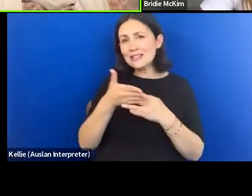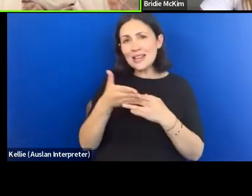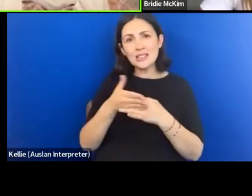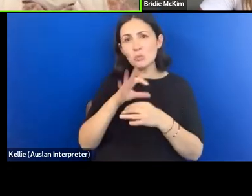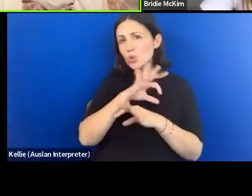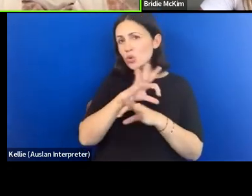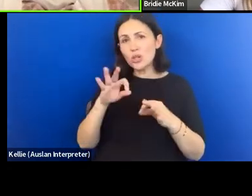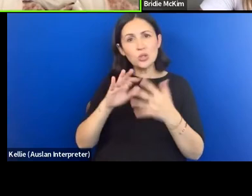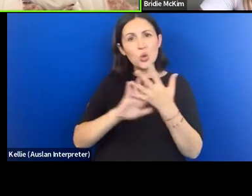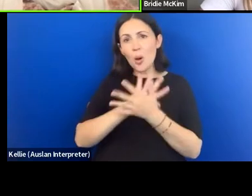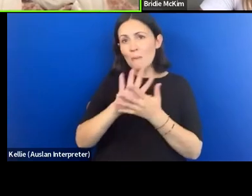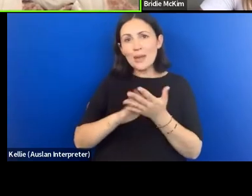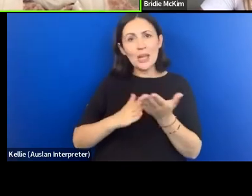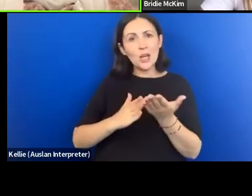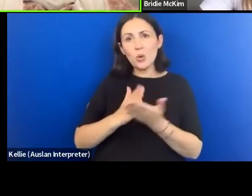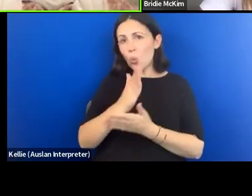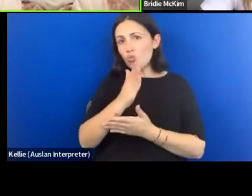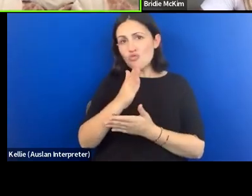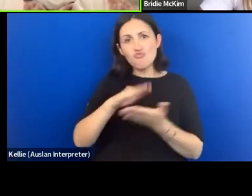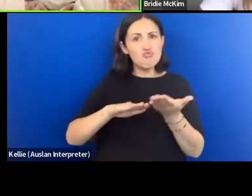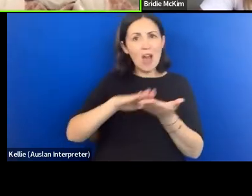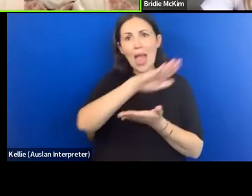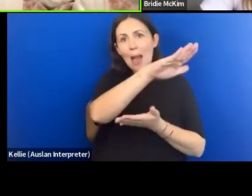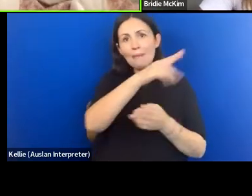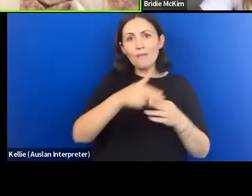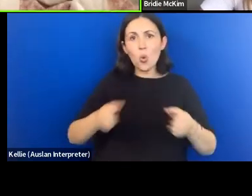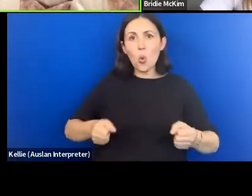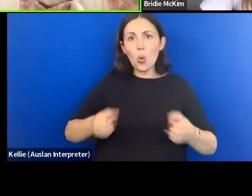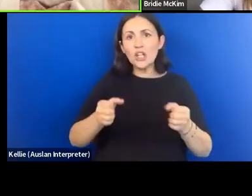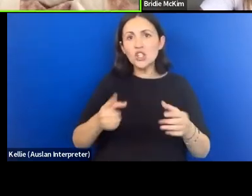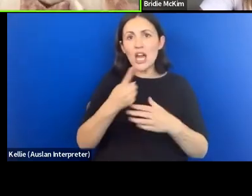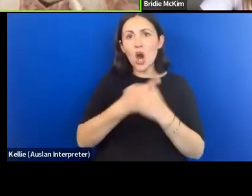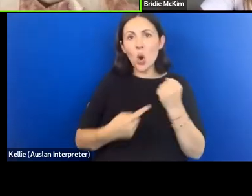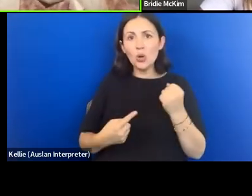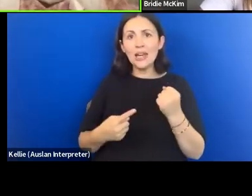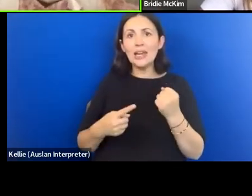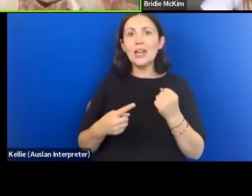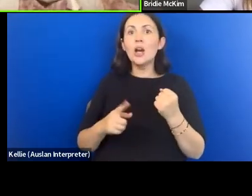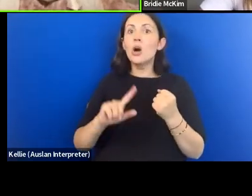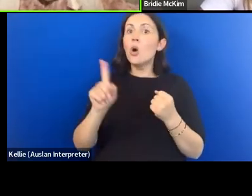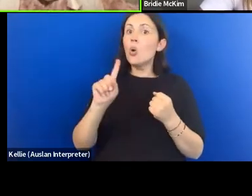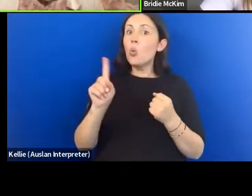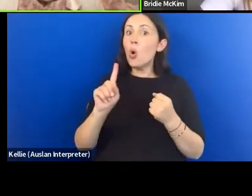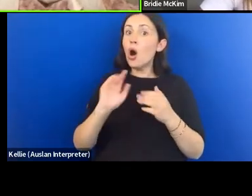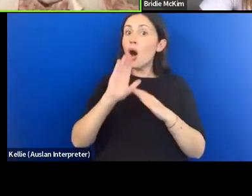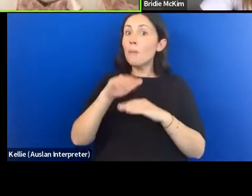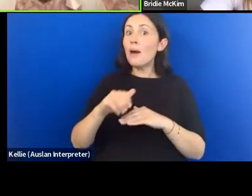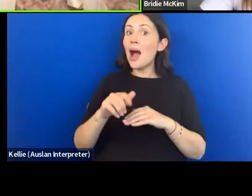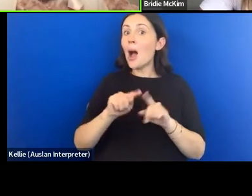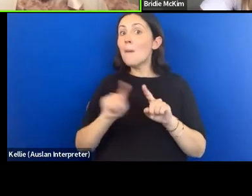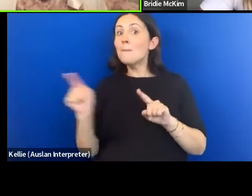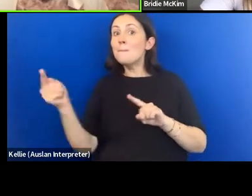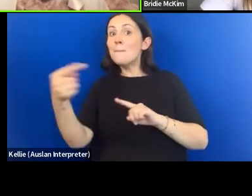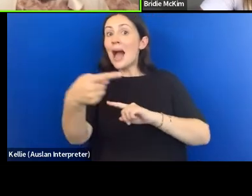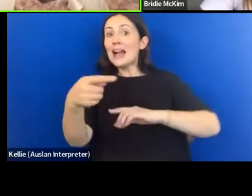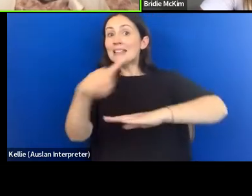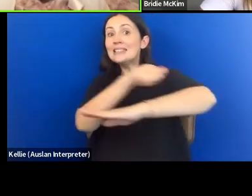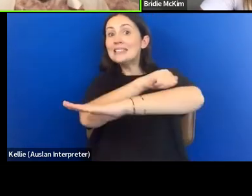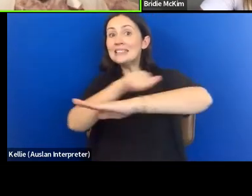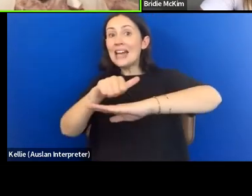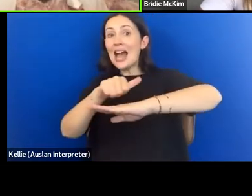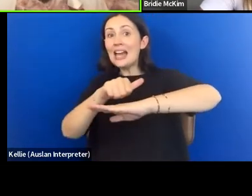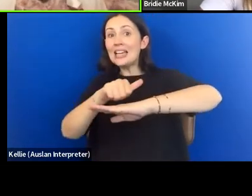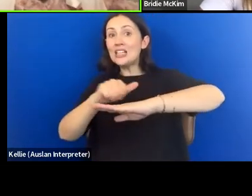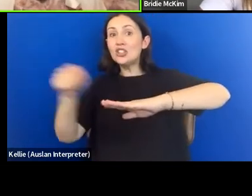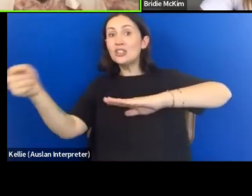audience members, but also for performance. And that is not standard practice. No. And it really,